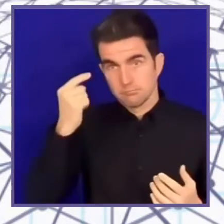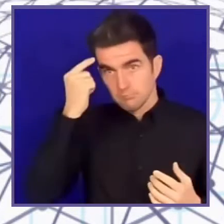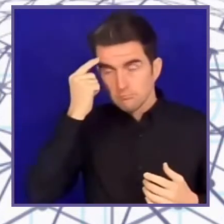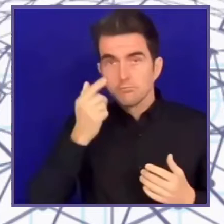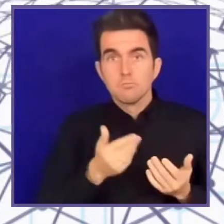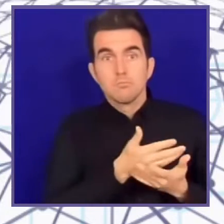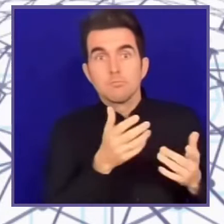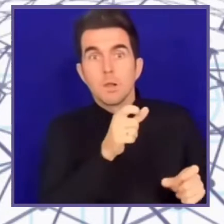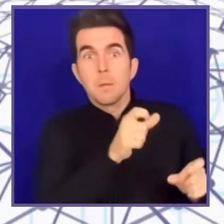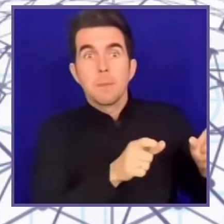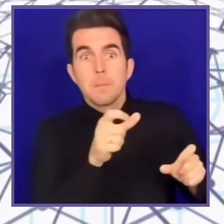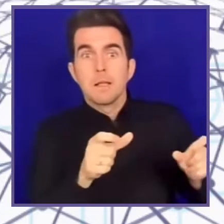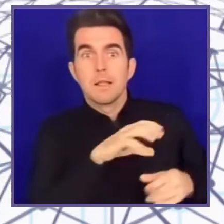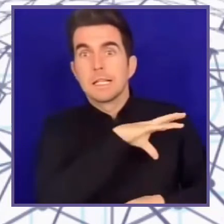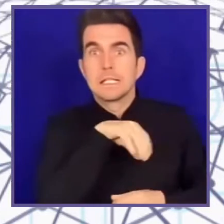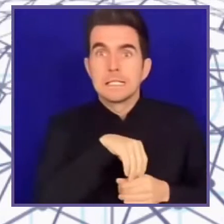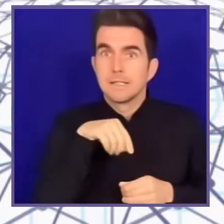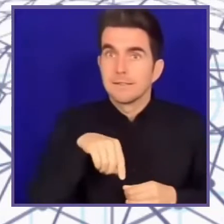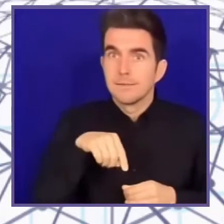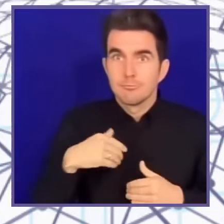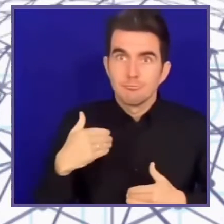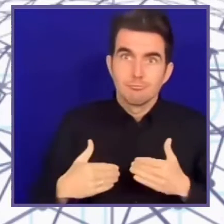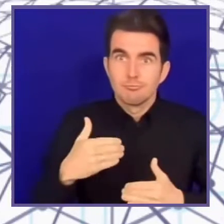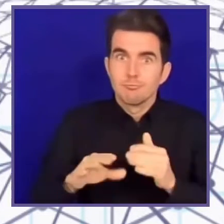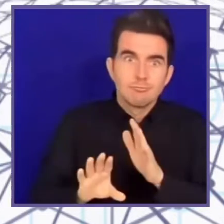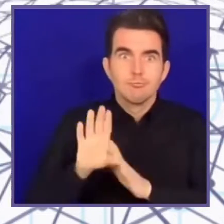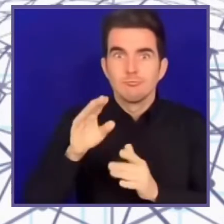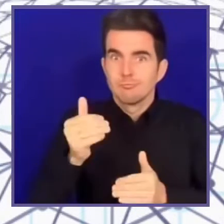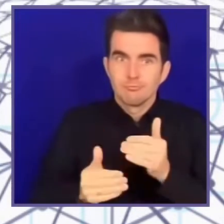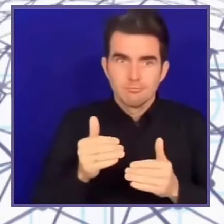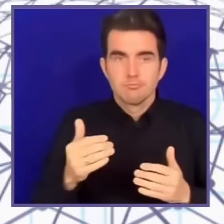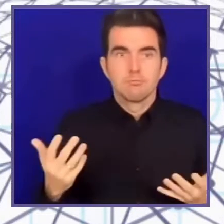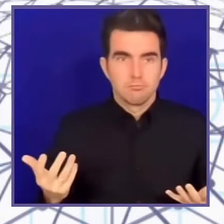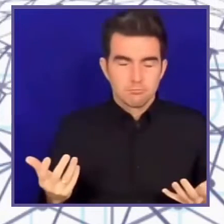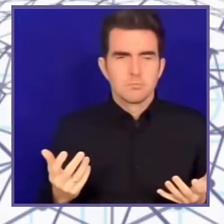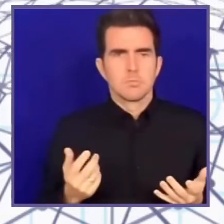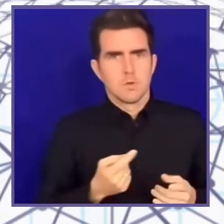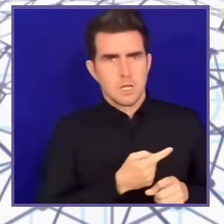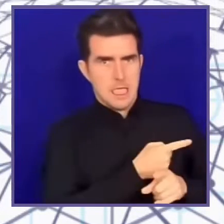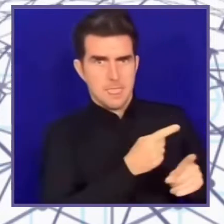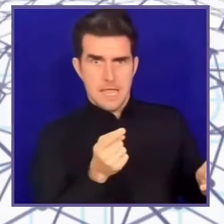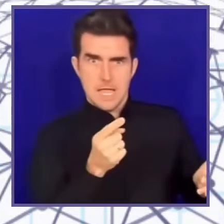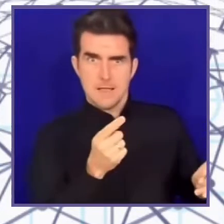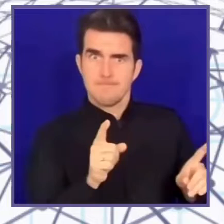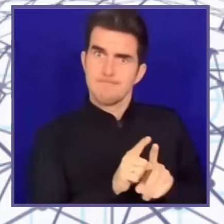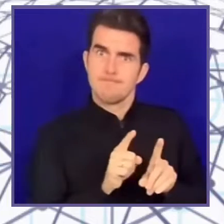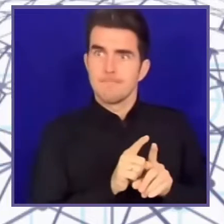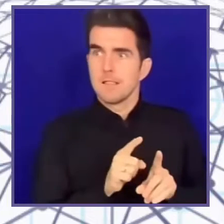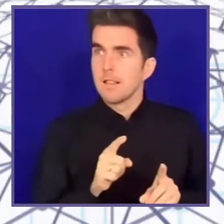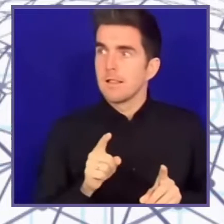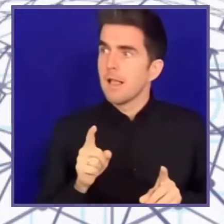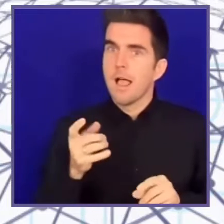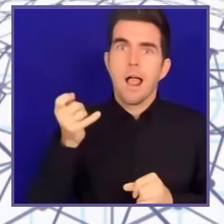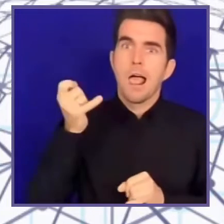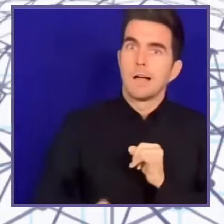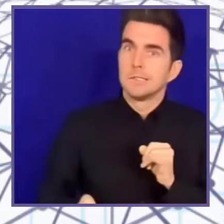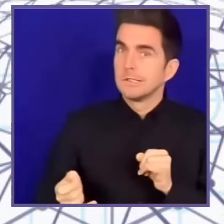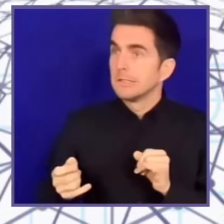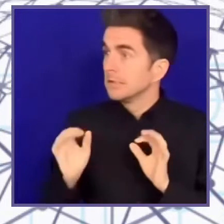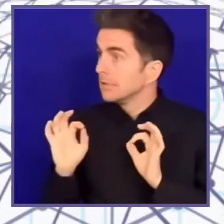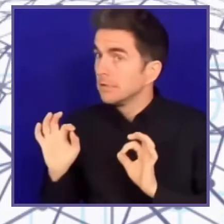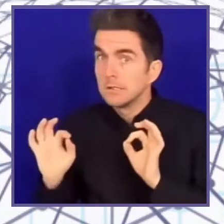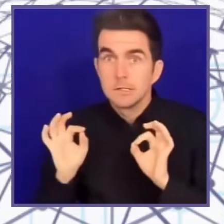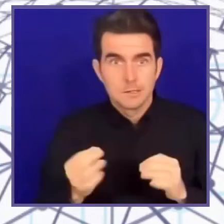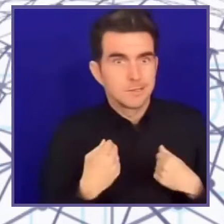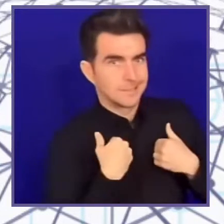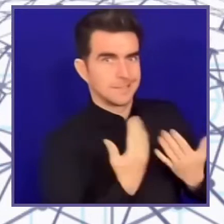users, and not just the end users, but the stakeholders in between too, like the therapists, who are the ones who are going to convey